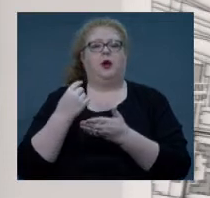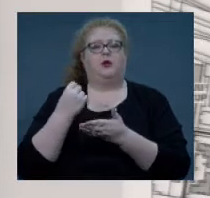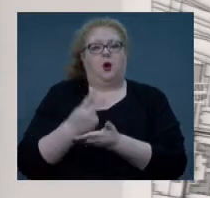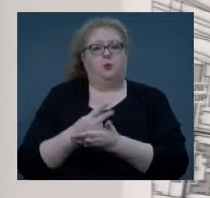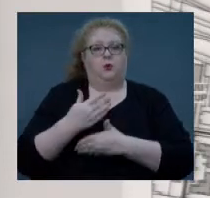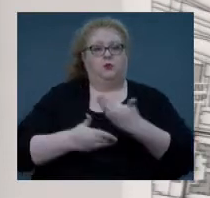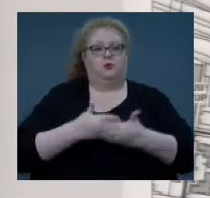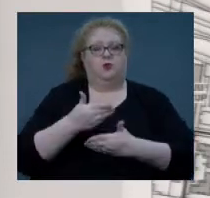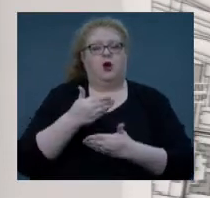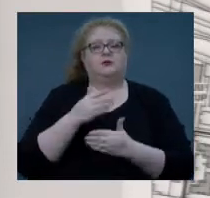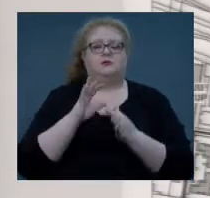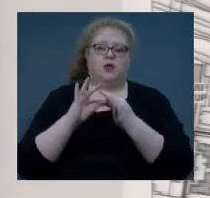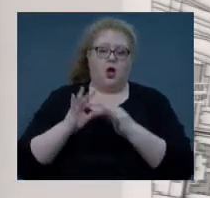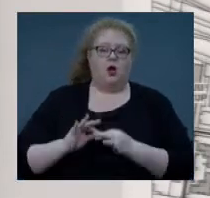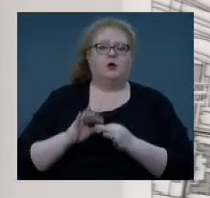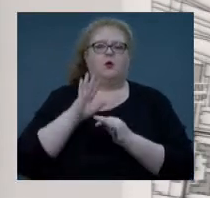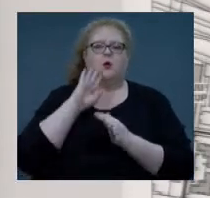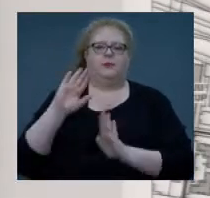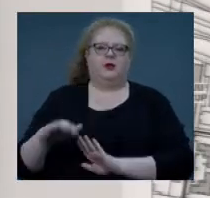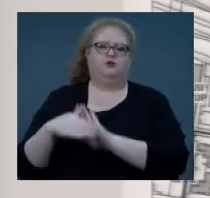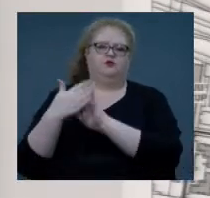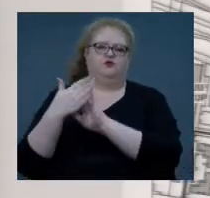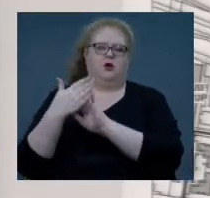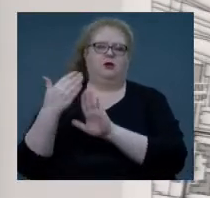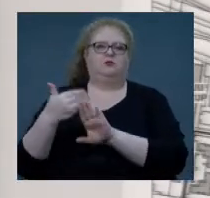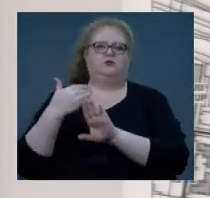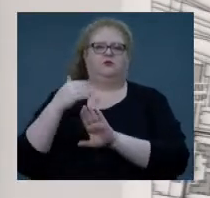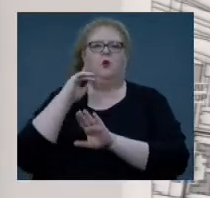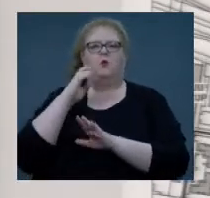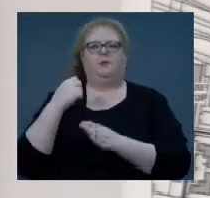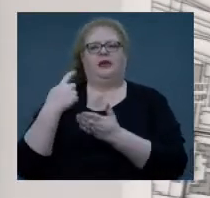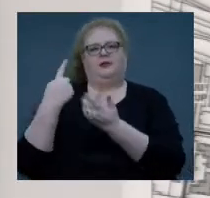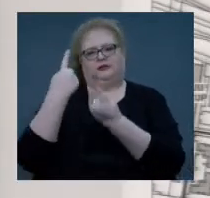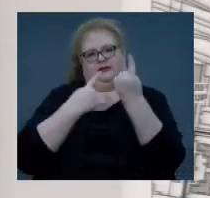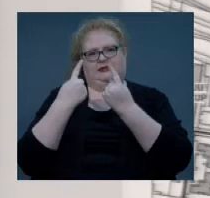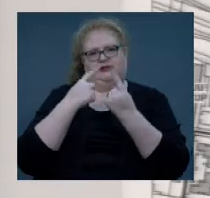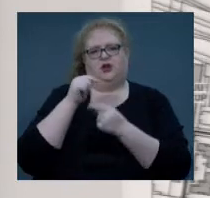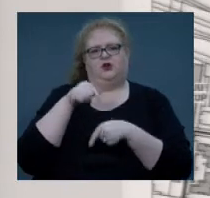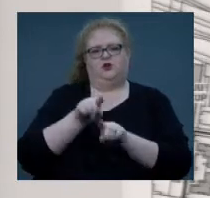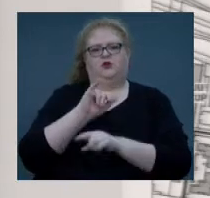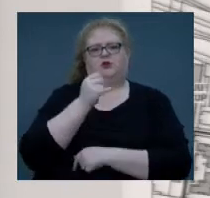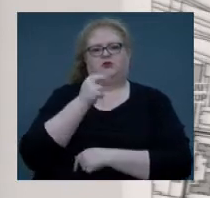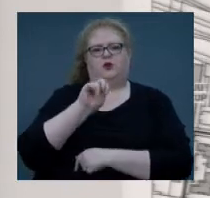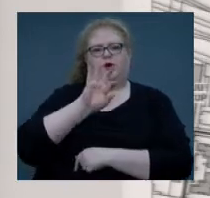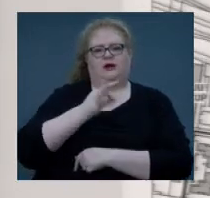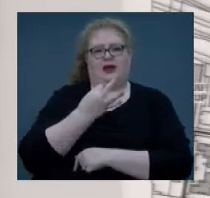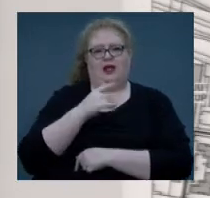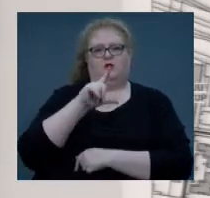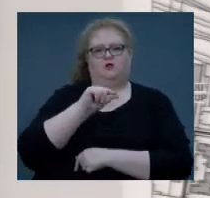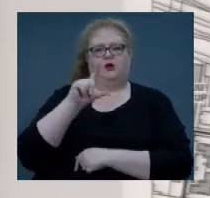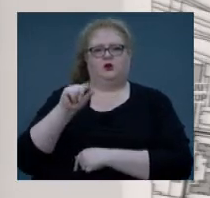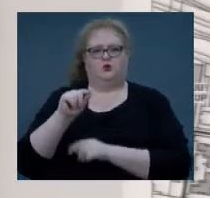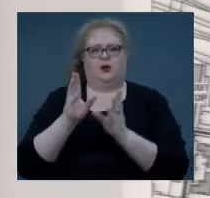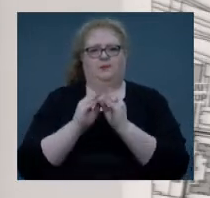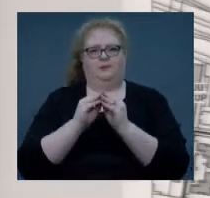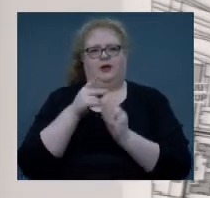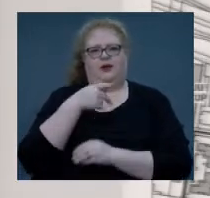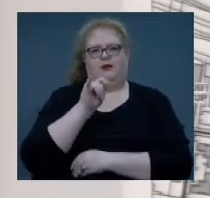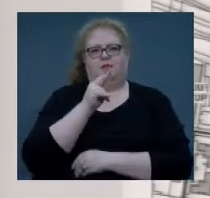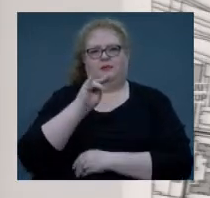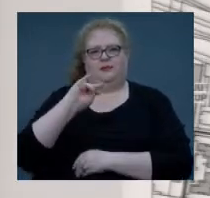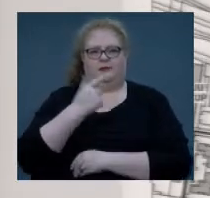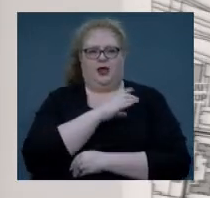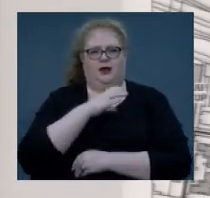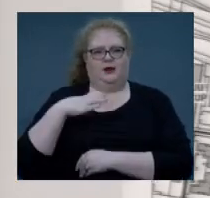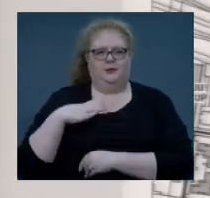comments will be addressed in order for the item to be considered by the Planning Commission at the January 9, 2020 meeting. Staff recommends deferral